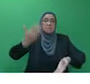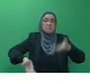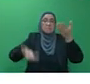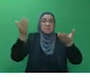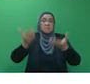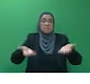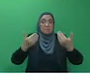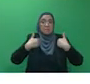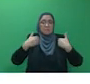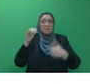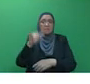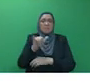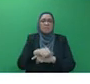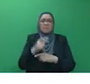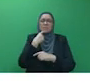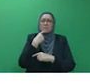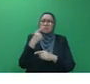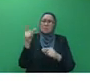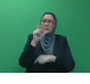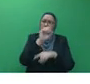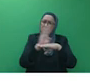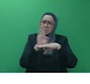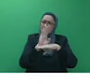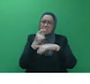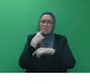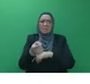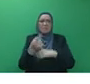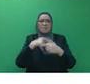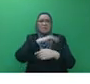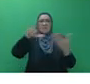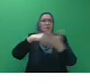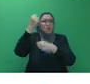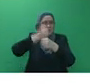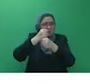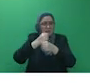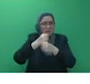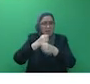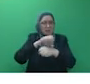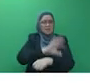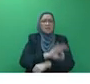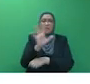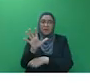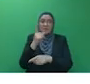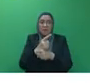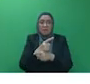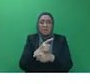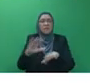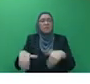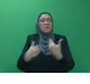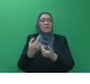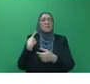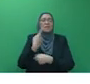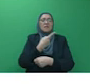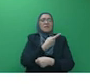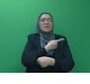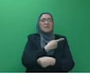right everybody's supposed to be working nine to five how about to reward our workforce our staff or give them a bit of a